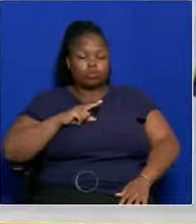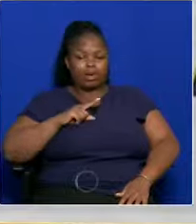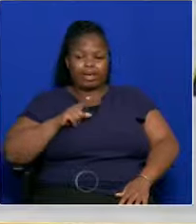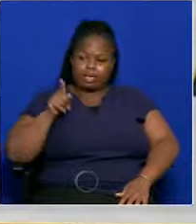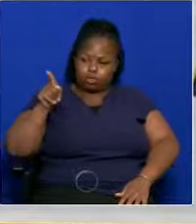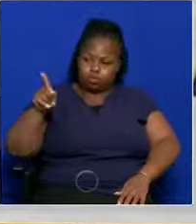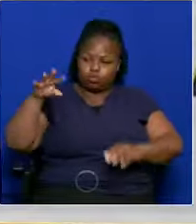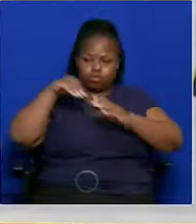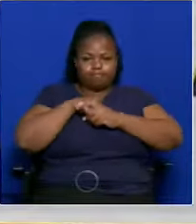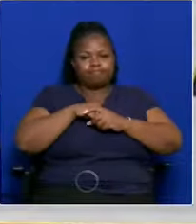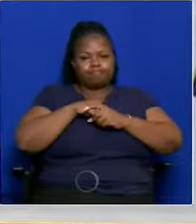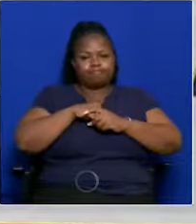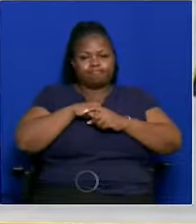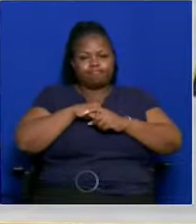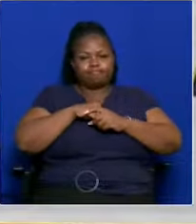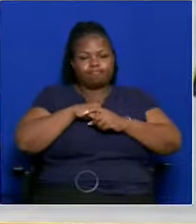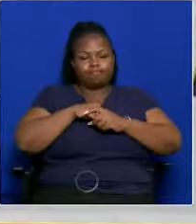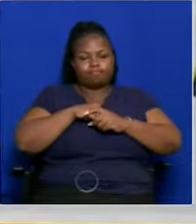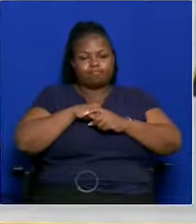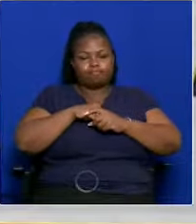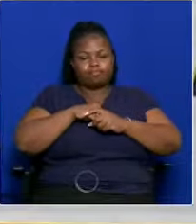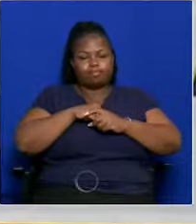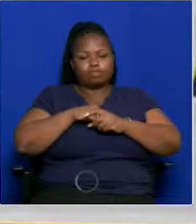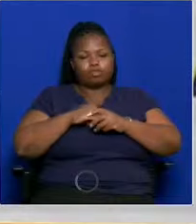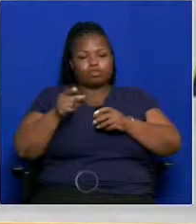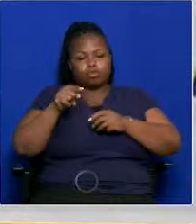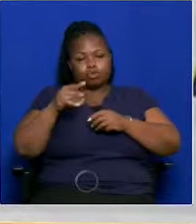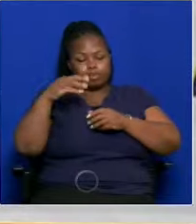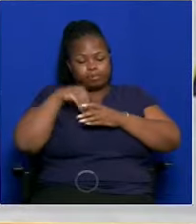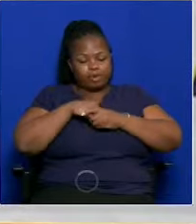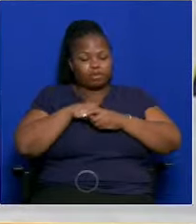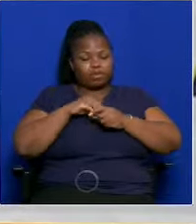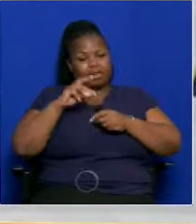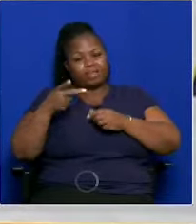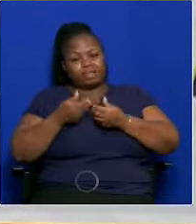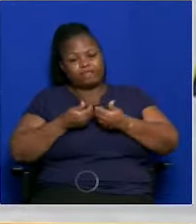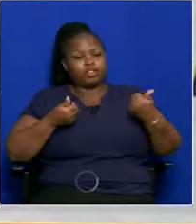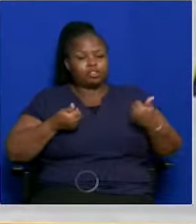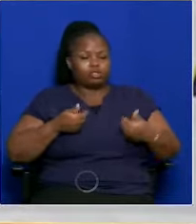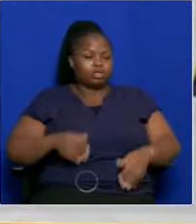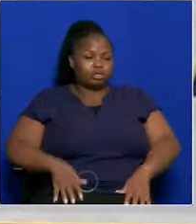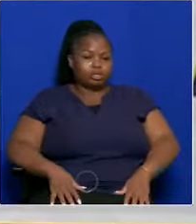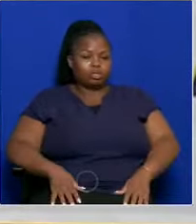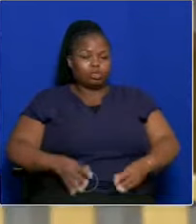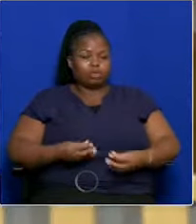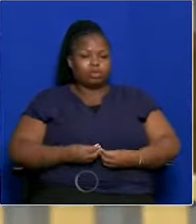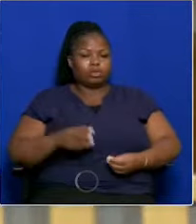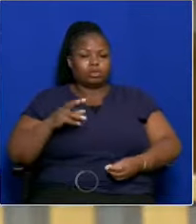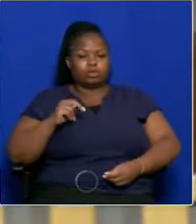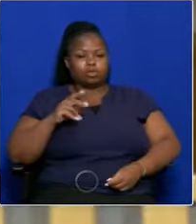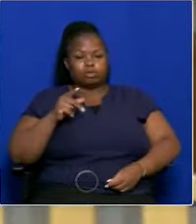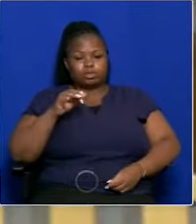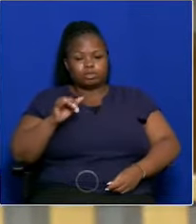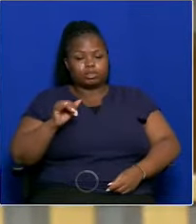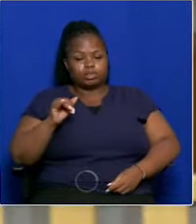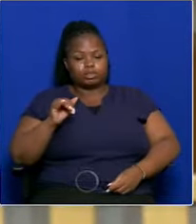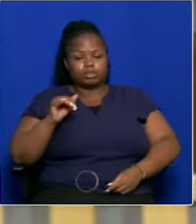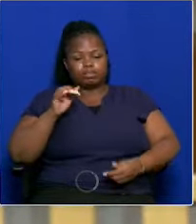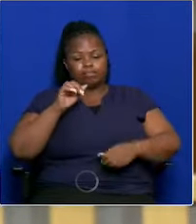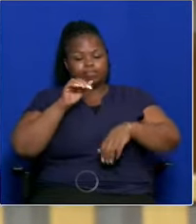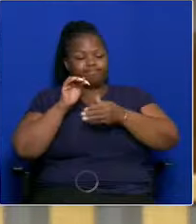the other faction with Sergeant Nkosi and his